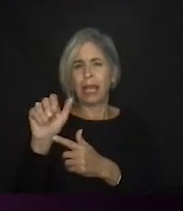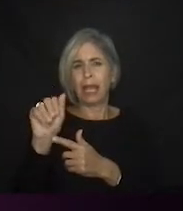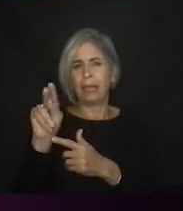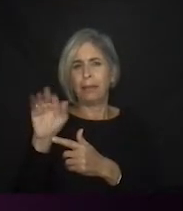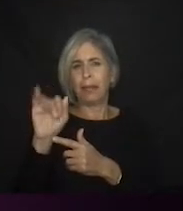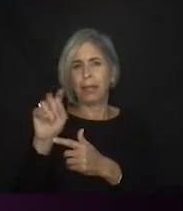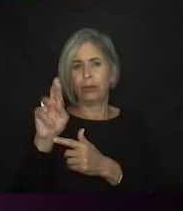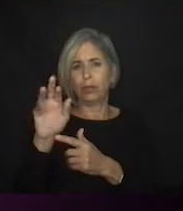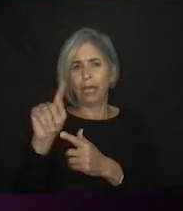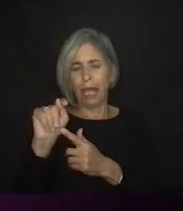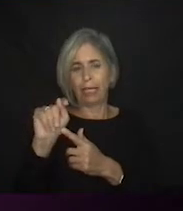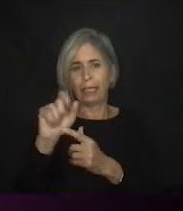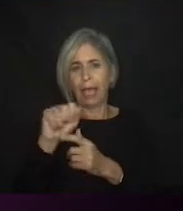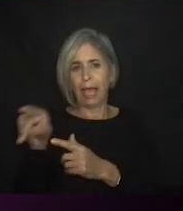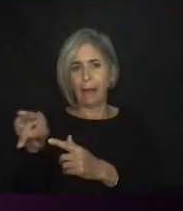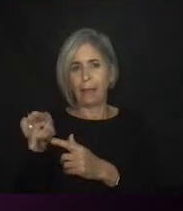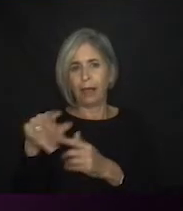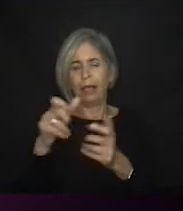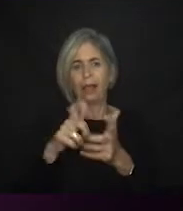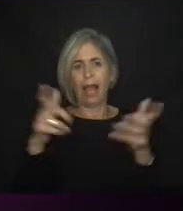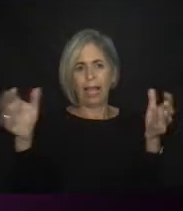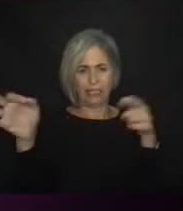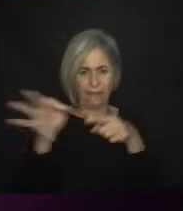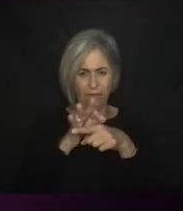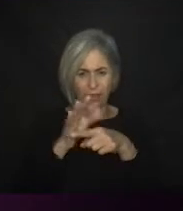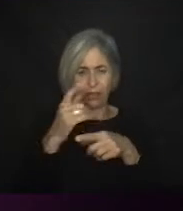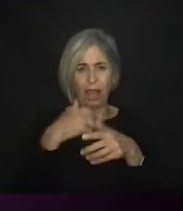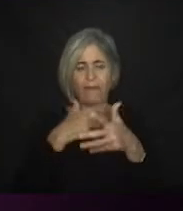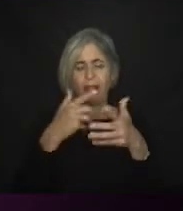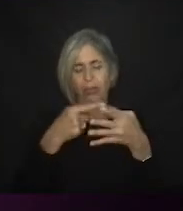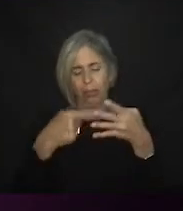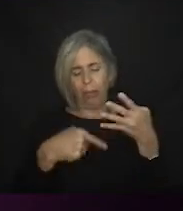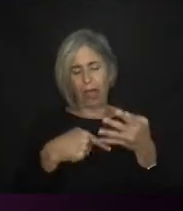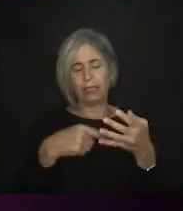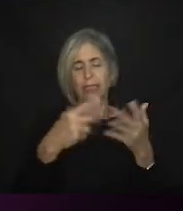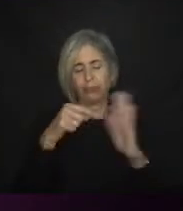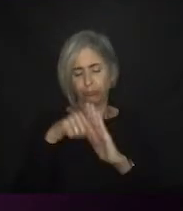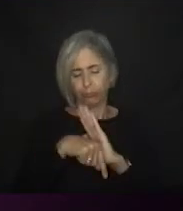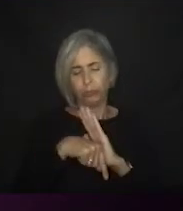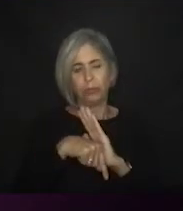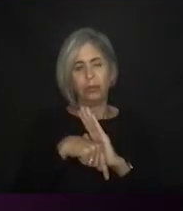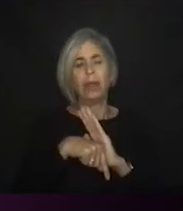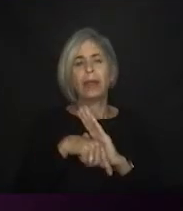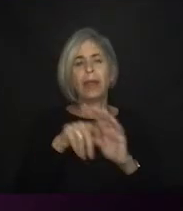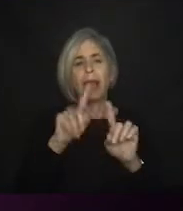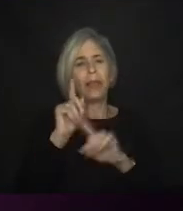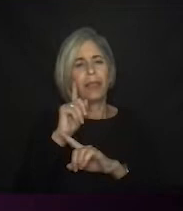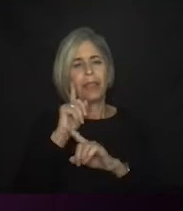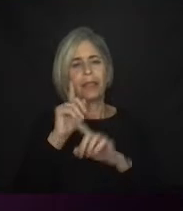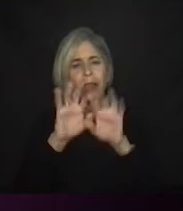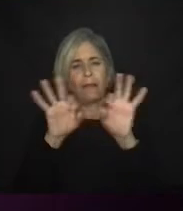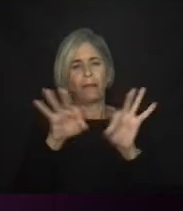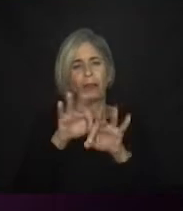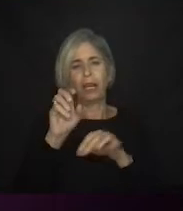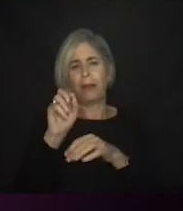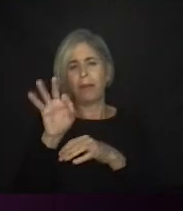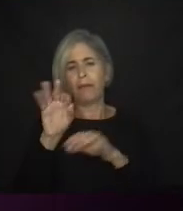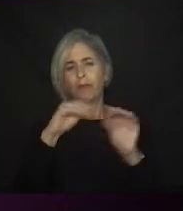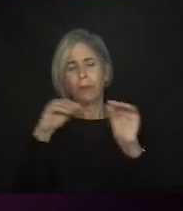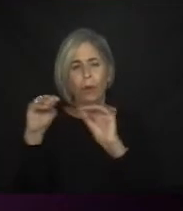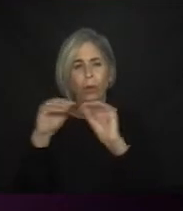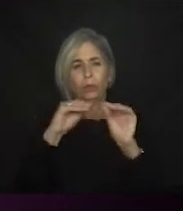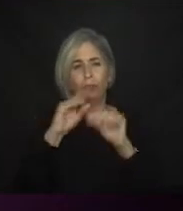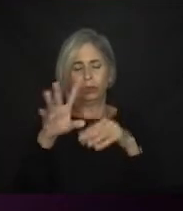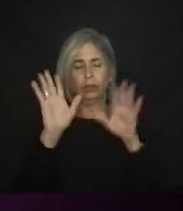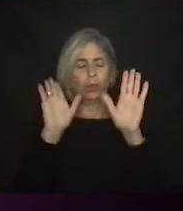into all these features, and I go to a lot more as well. And I think that Framer Motion is a great way